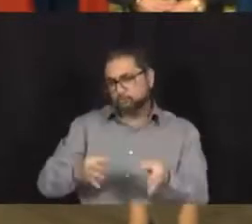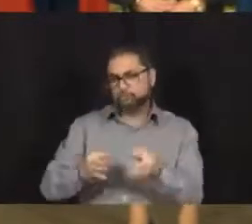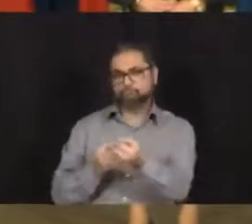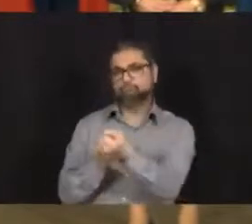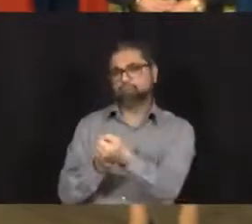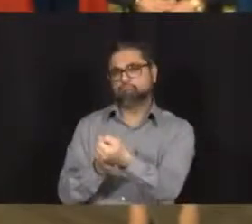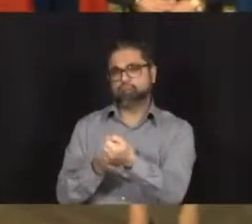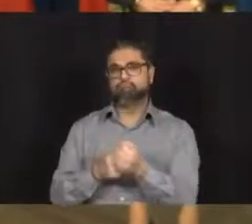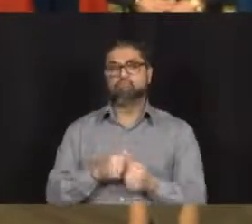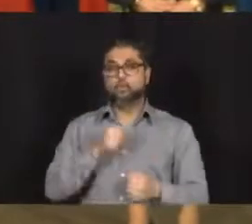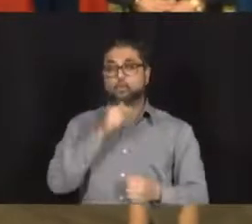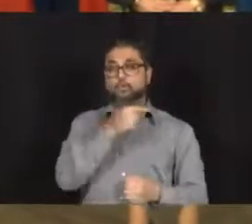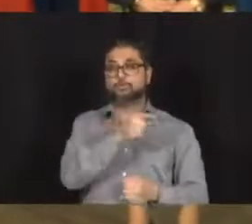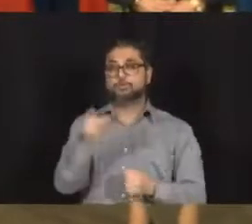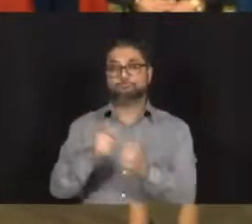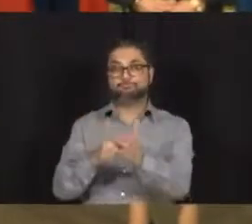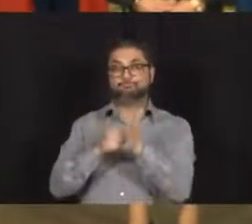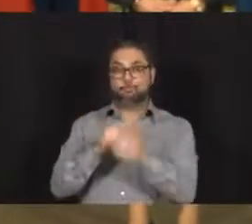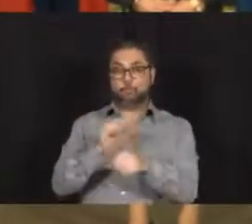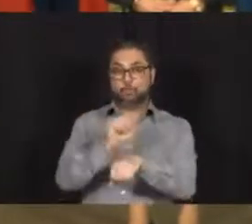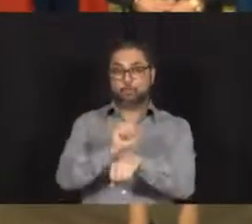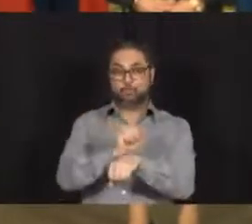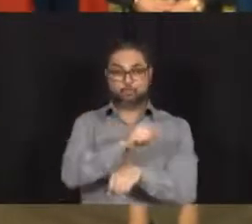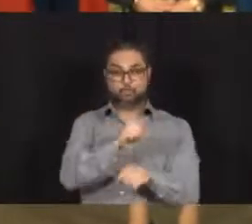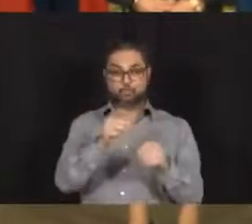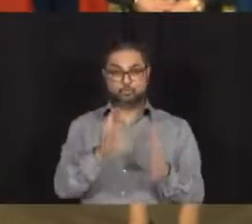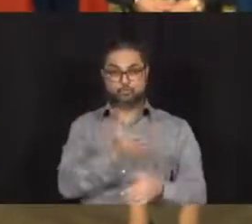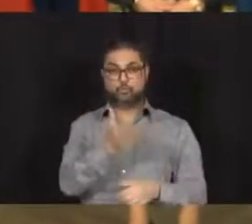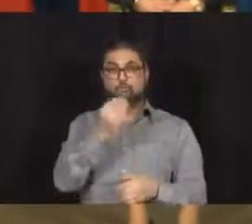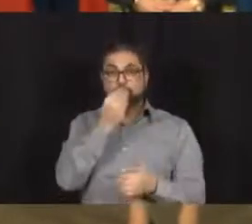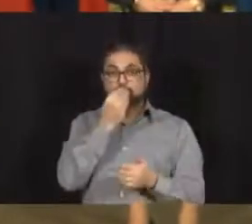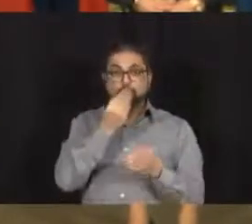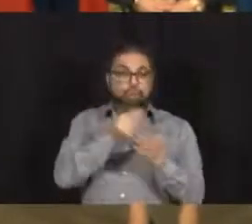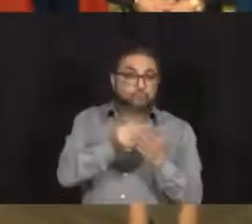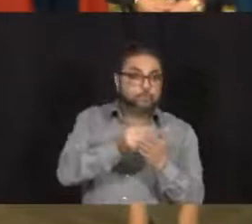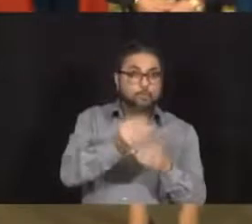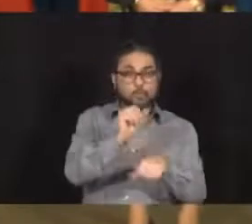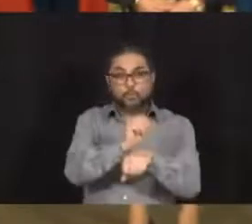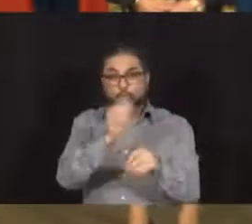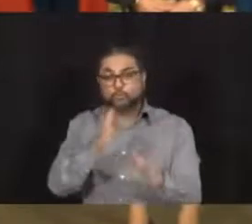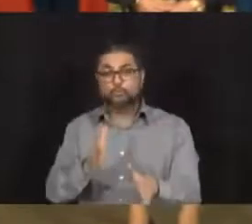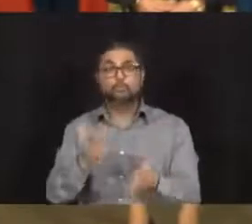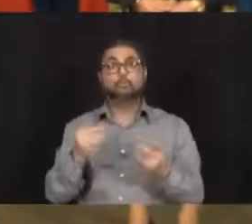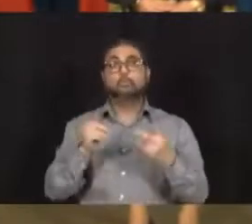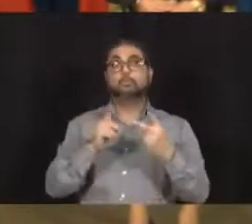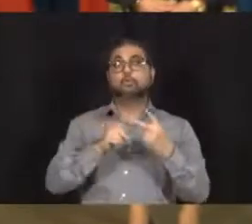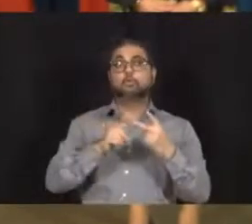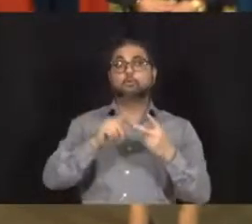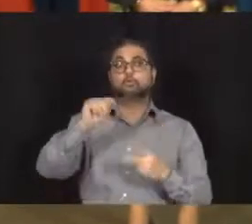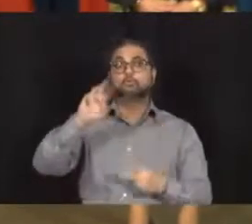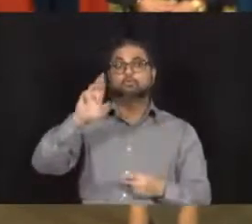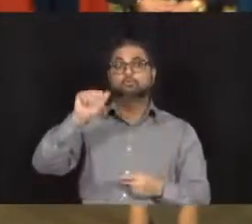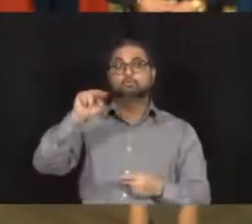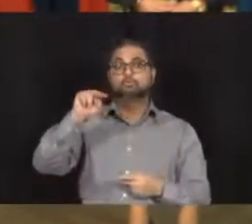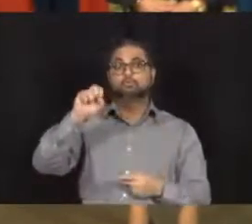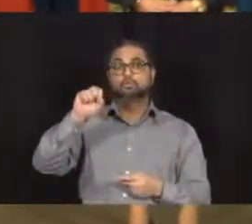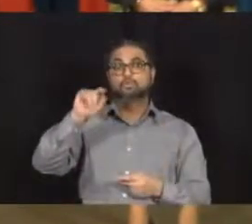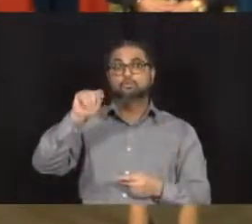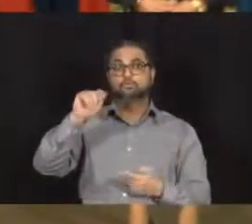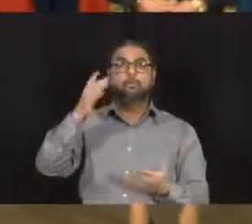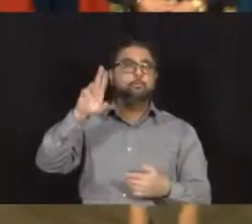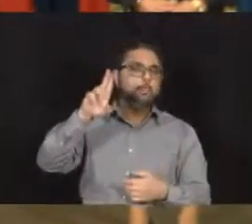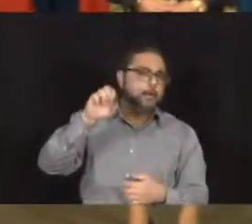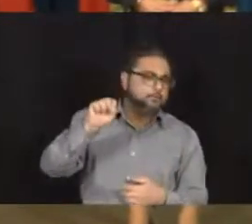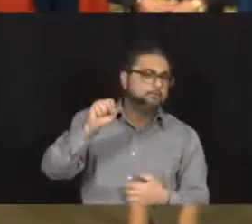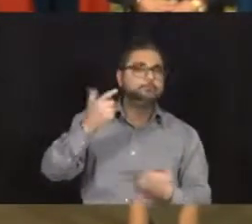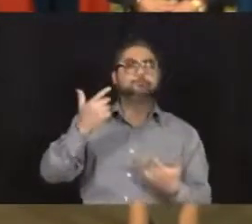essential person out there, and grocery clerks and transit drivers as well. That list